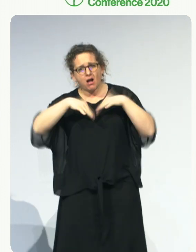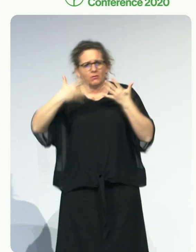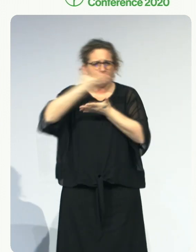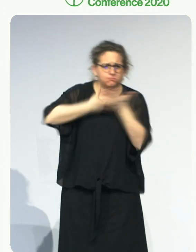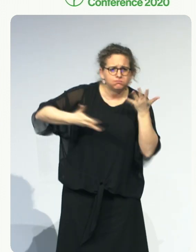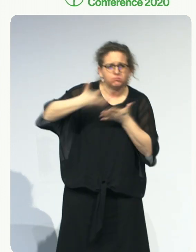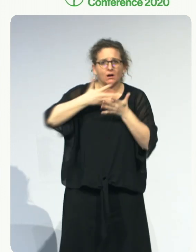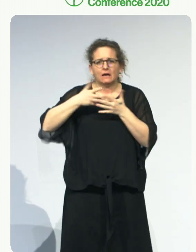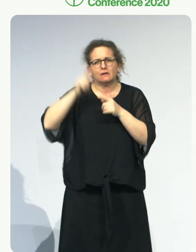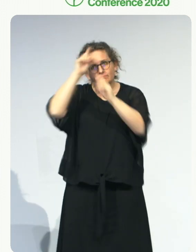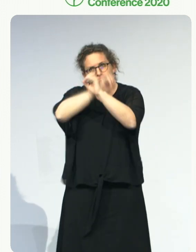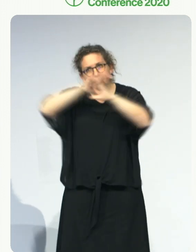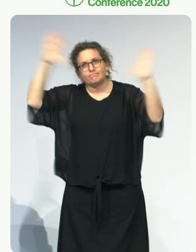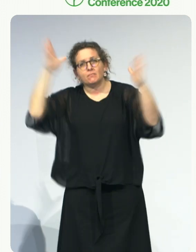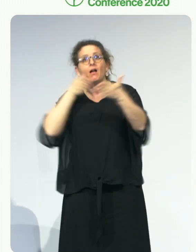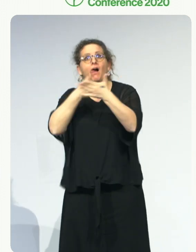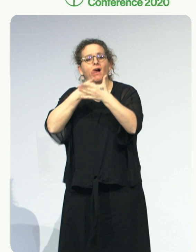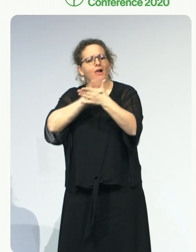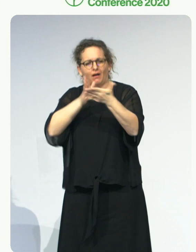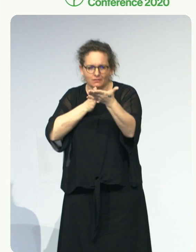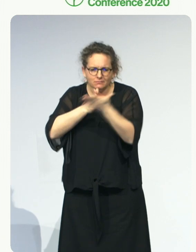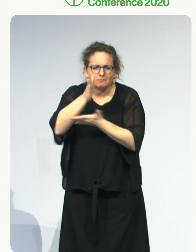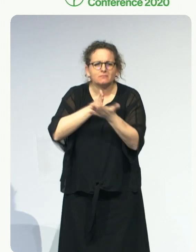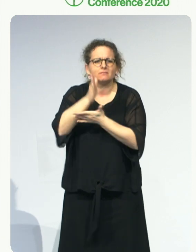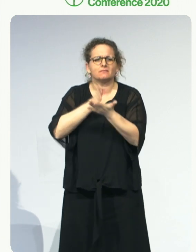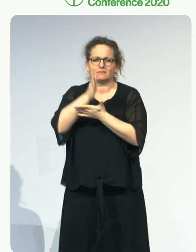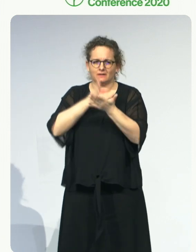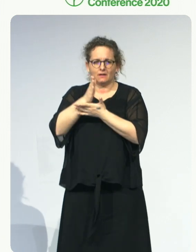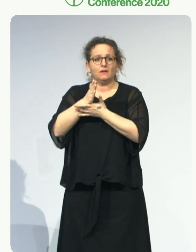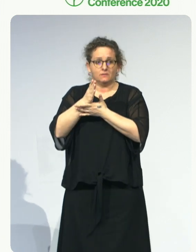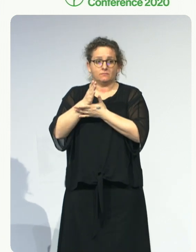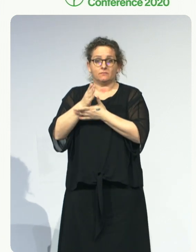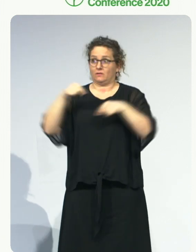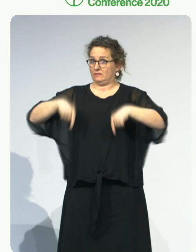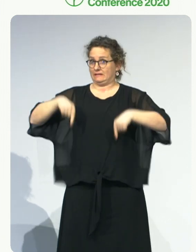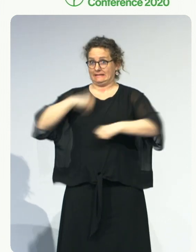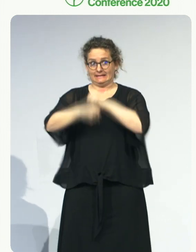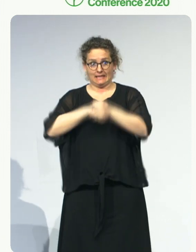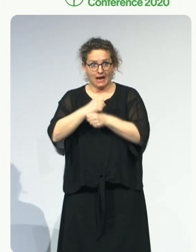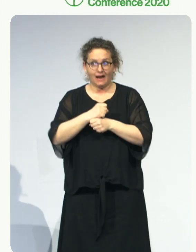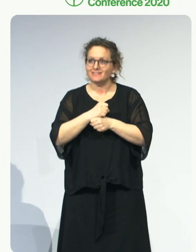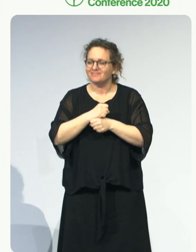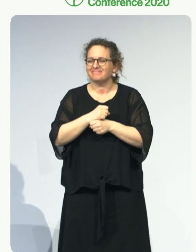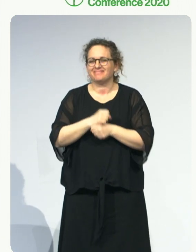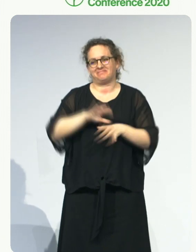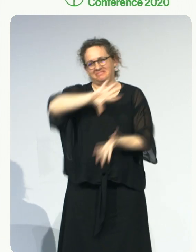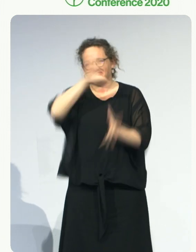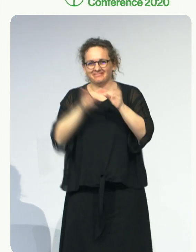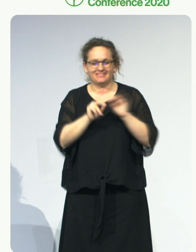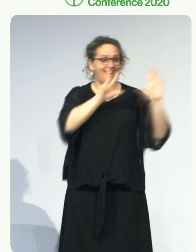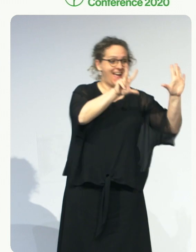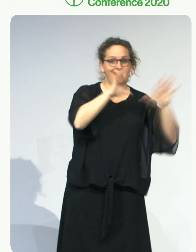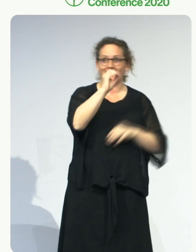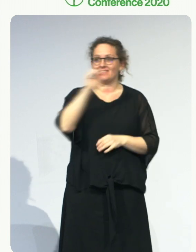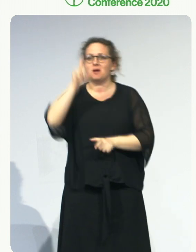time it's more than 800. Many thanks to the United Nations for hosting this conference